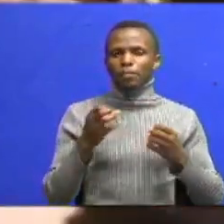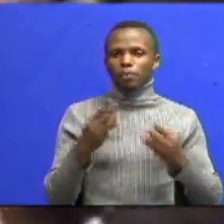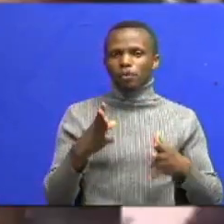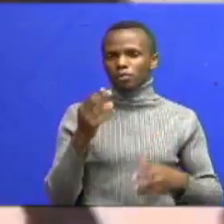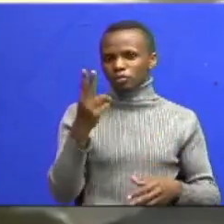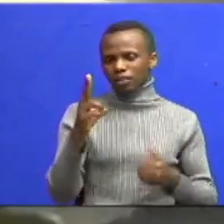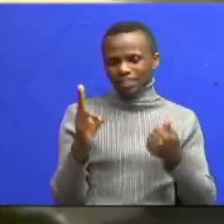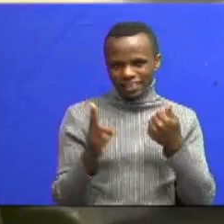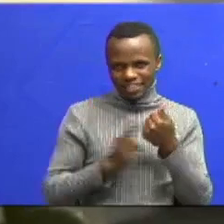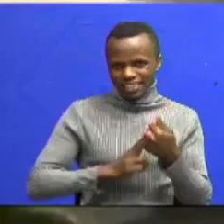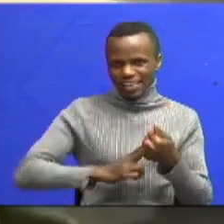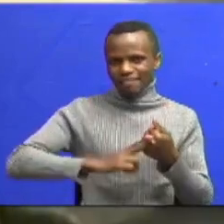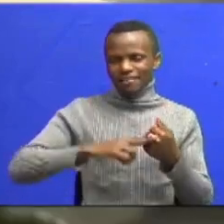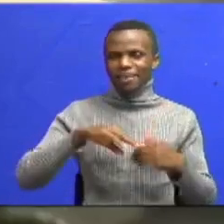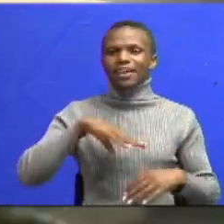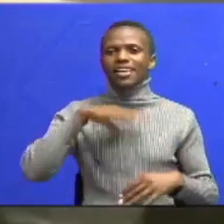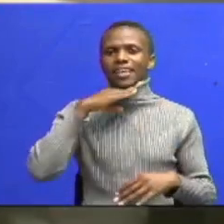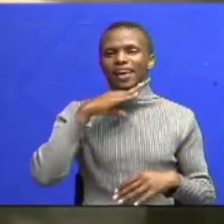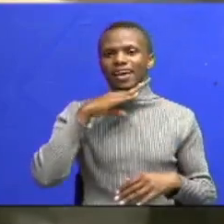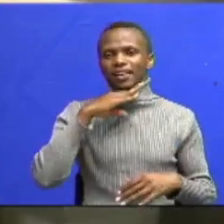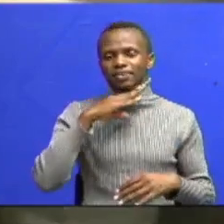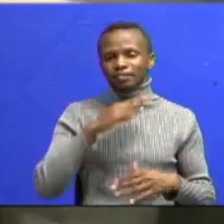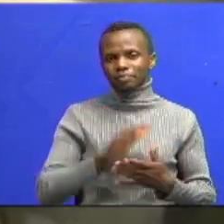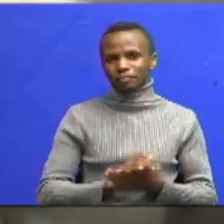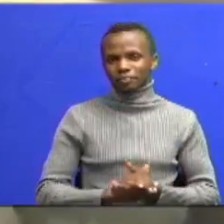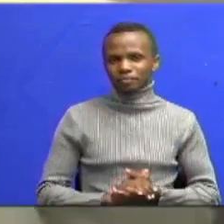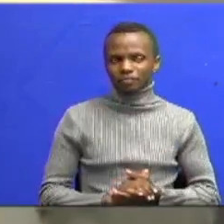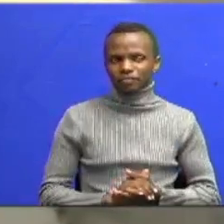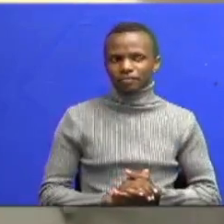to excessive force by the police.